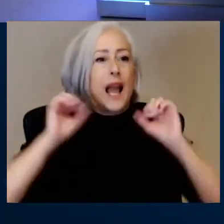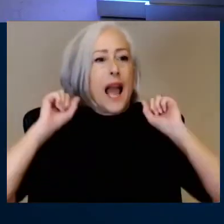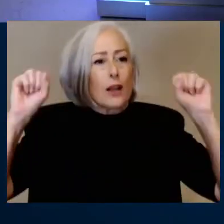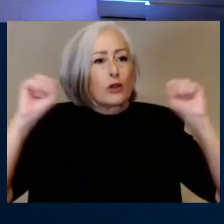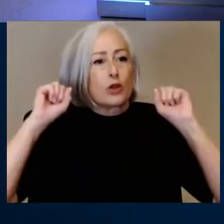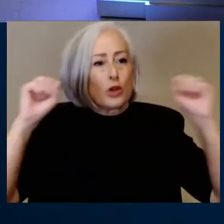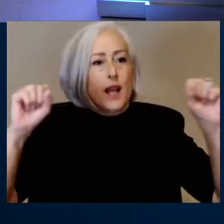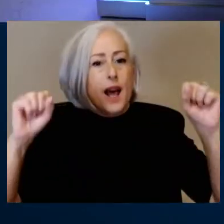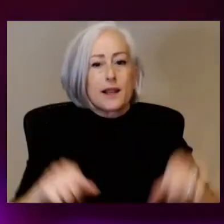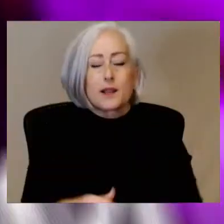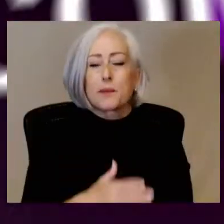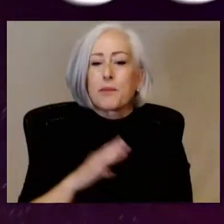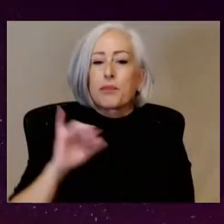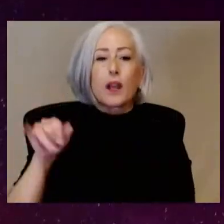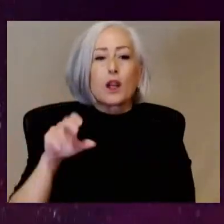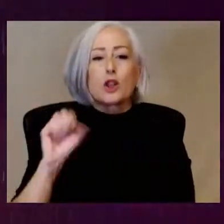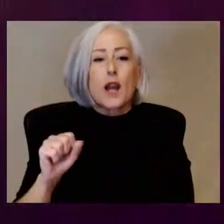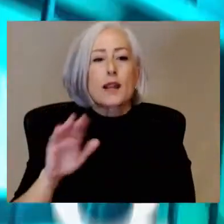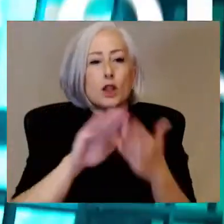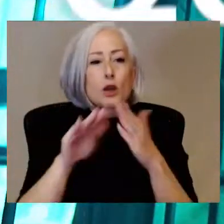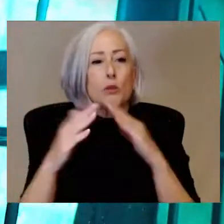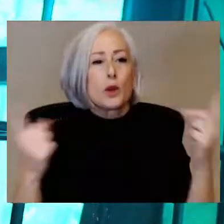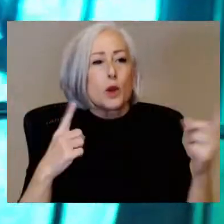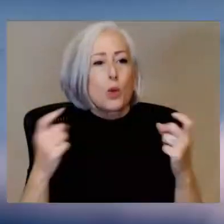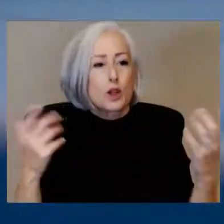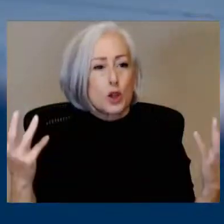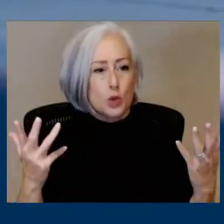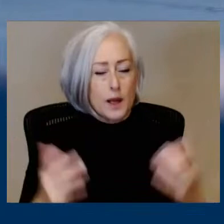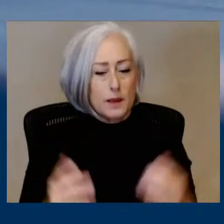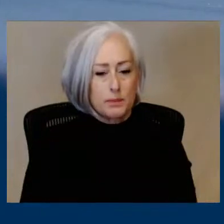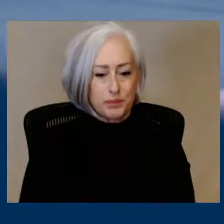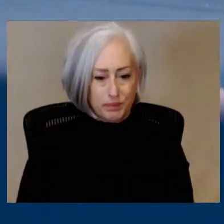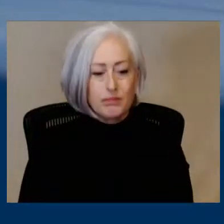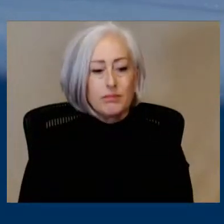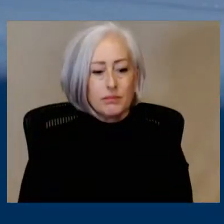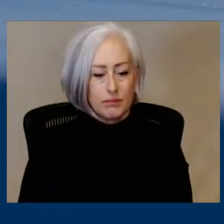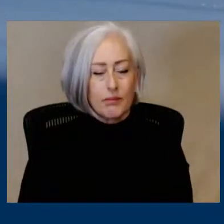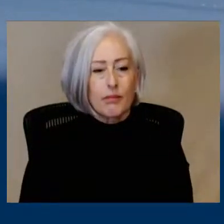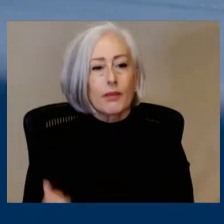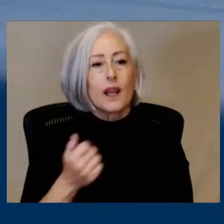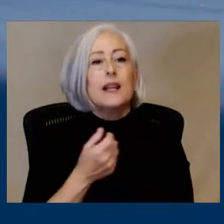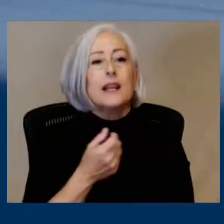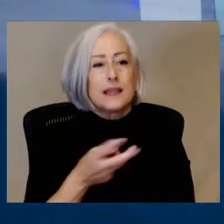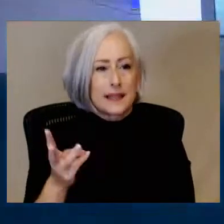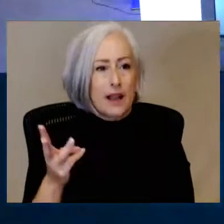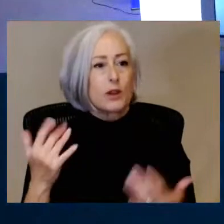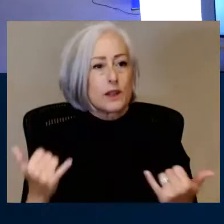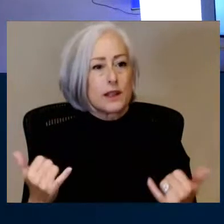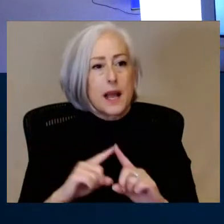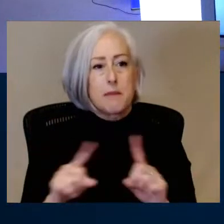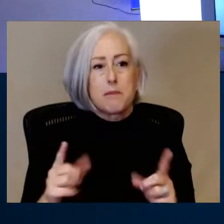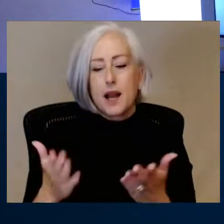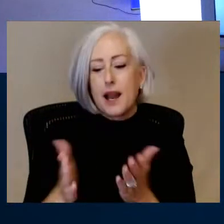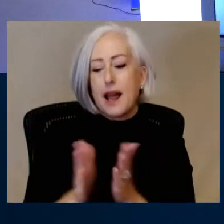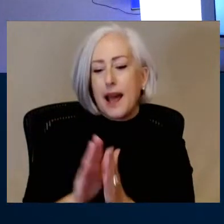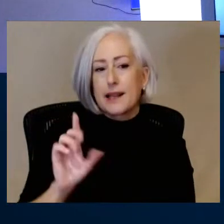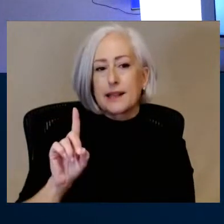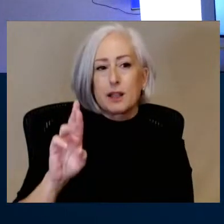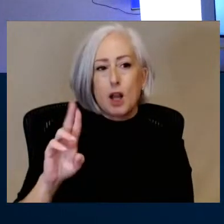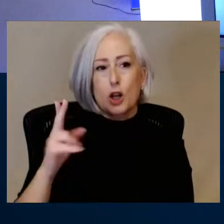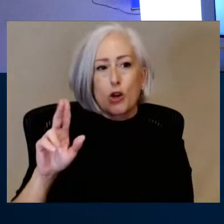let's see what community questions are out there. Yes, we've got several for our guests today, but I do want to ask Dr. Hawkinson a question